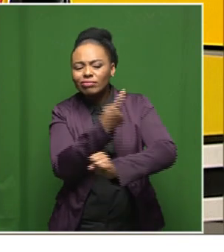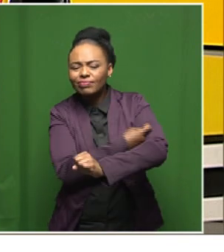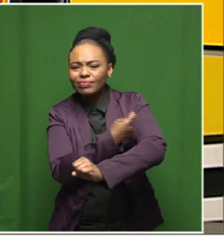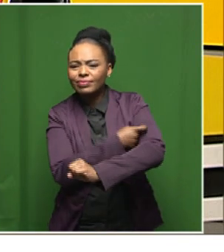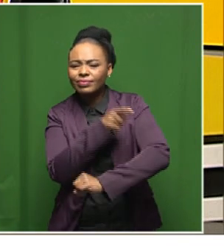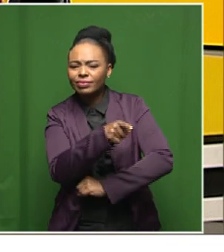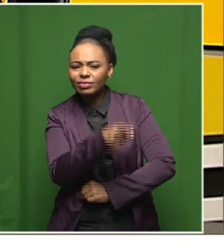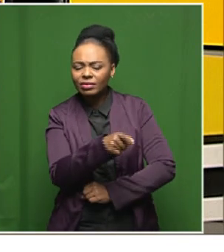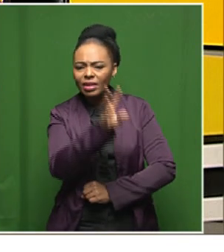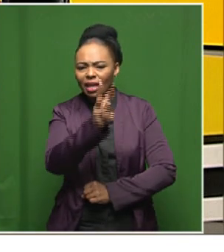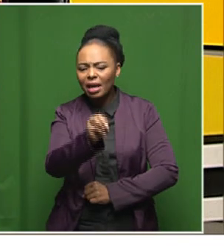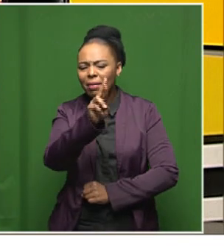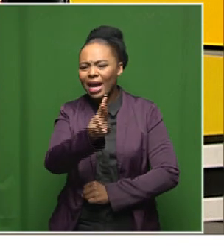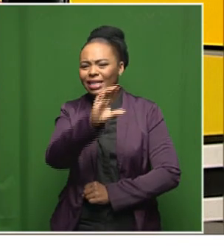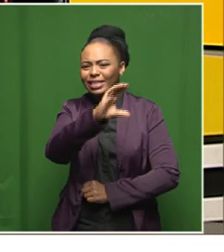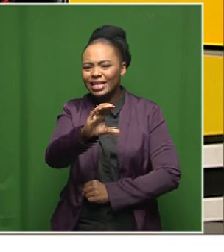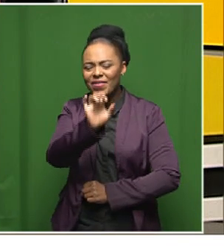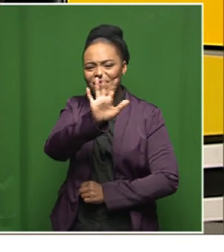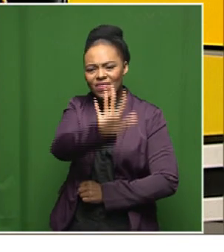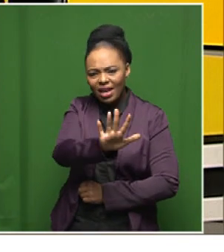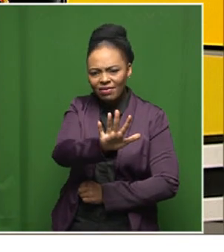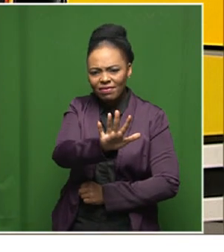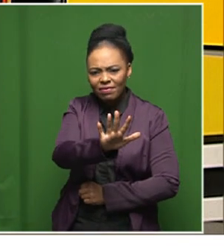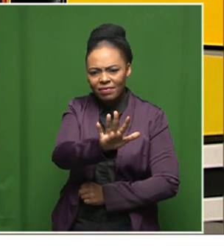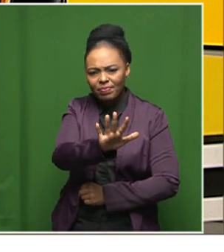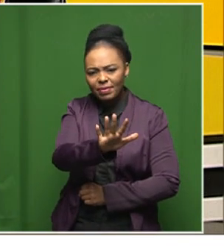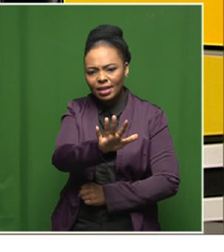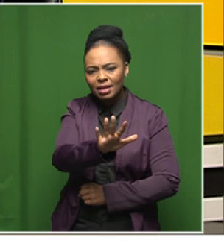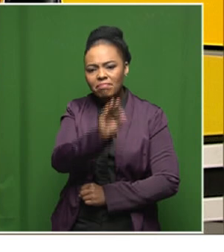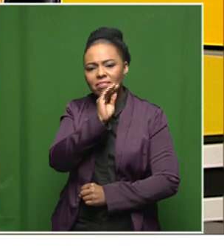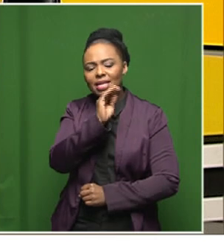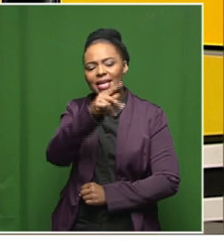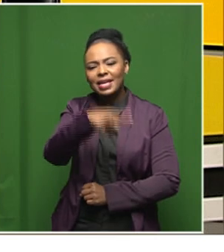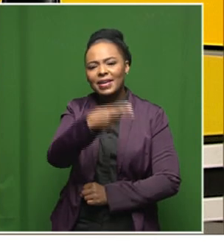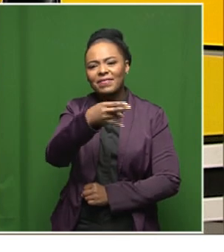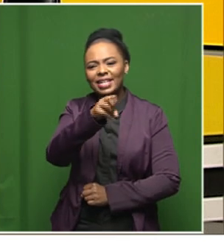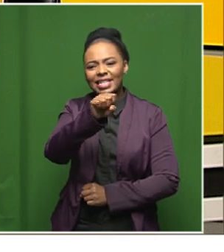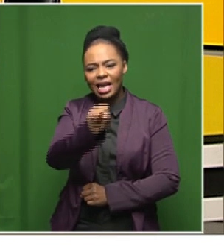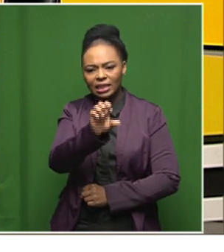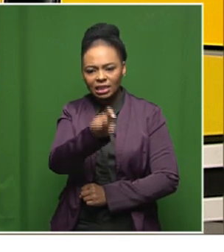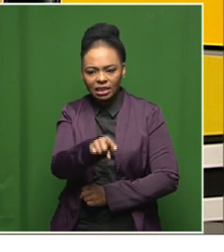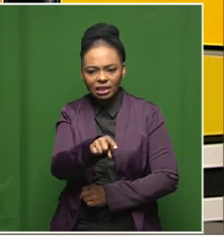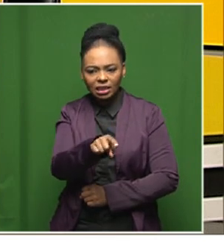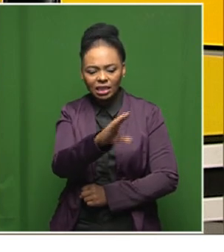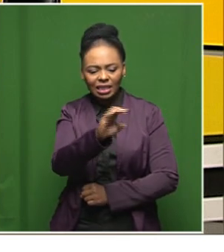contain MRC5, aborted fetus cells?